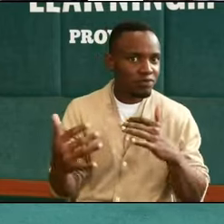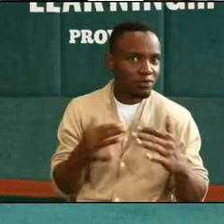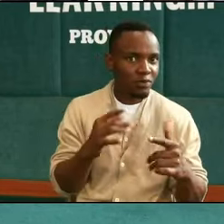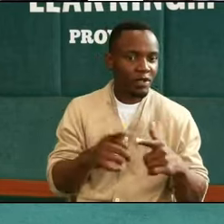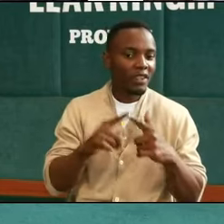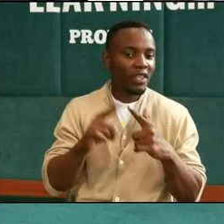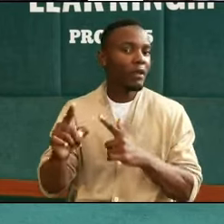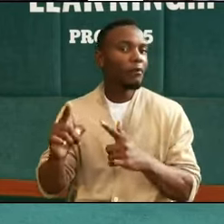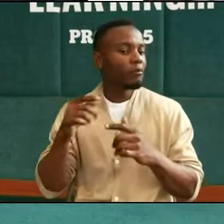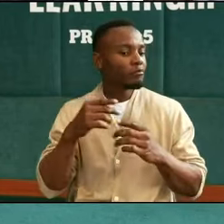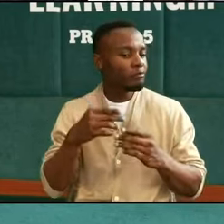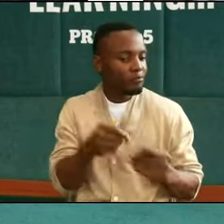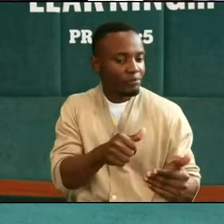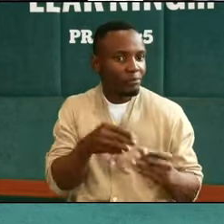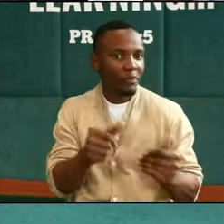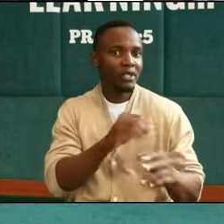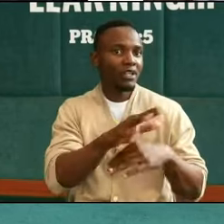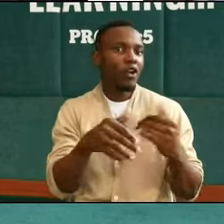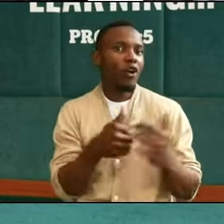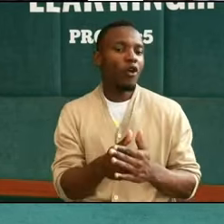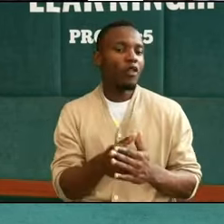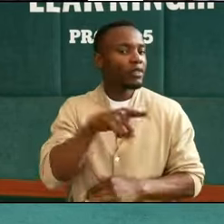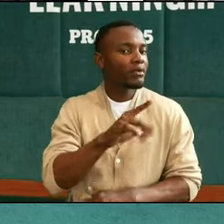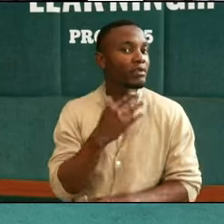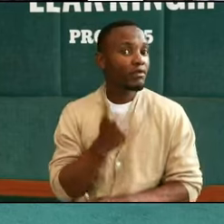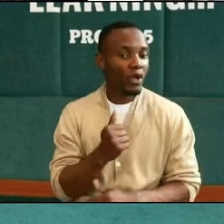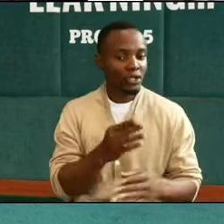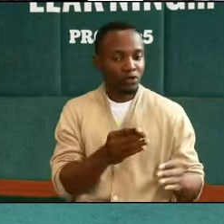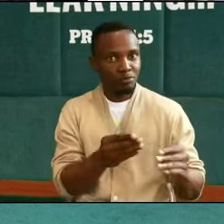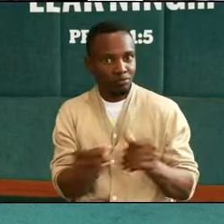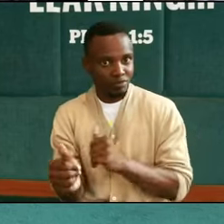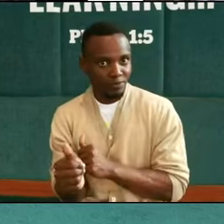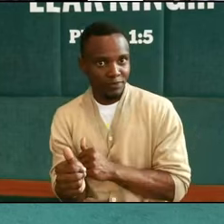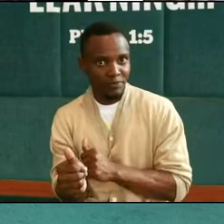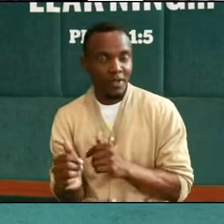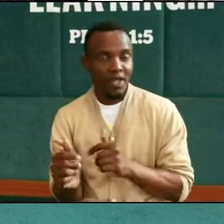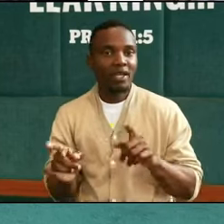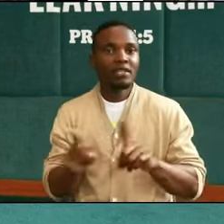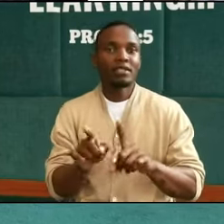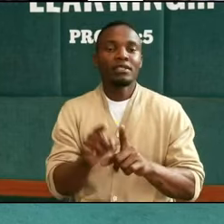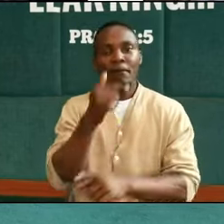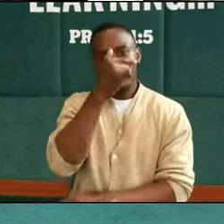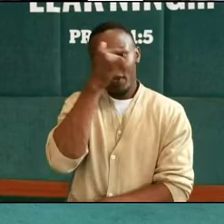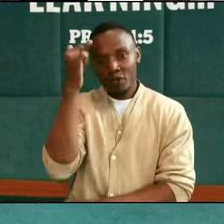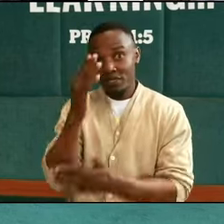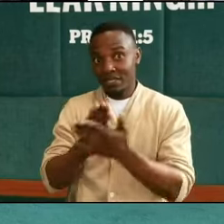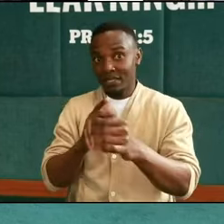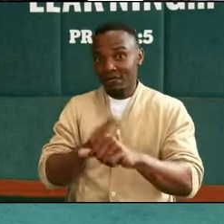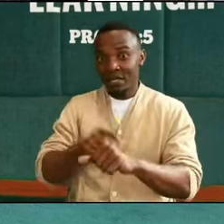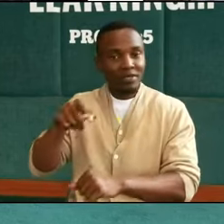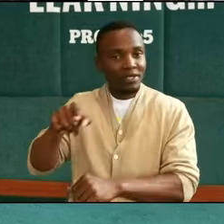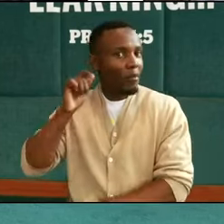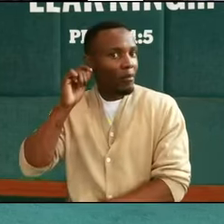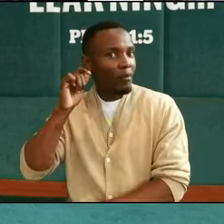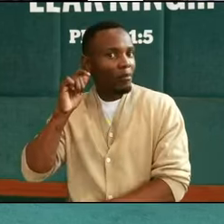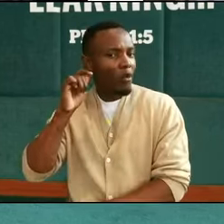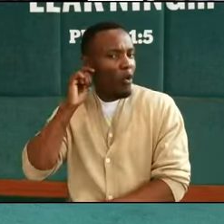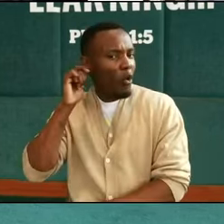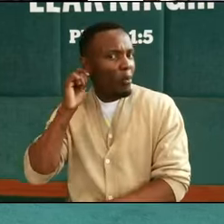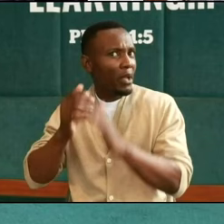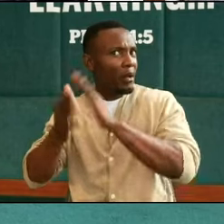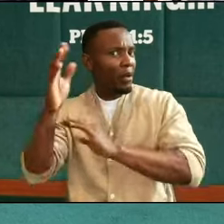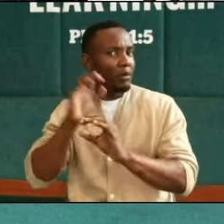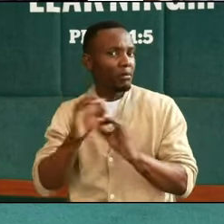of the Philistines. So they are always looking for a way to bring him down. And because sometimes Samson was disobedient, they found a